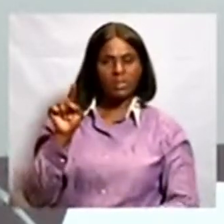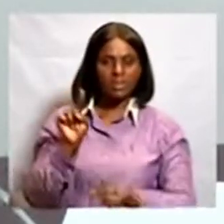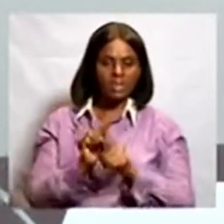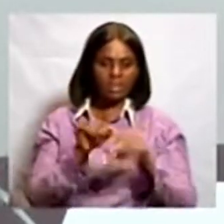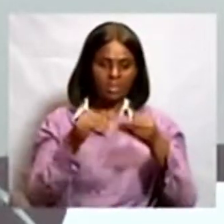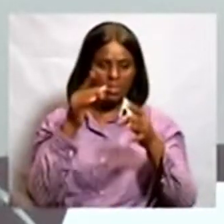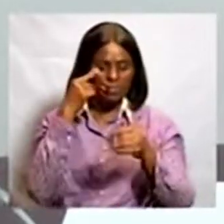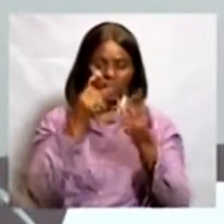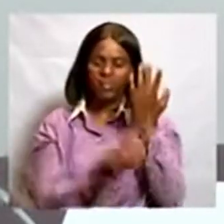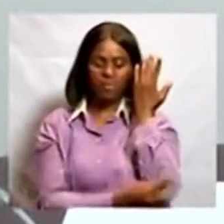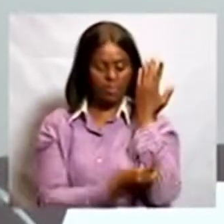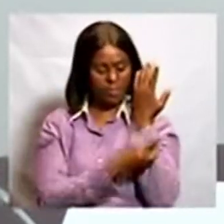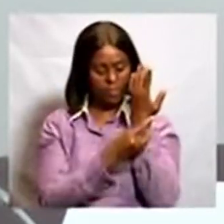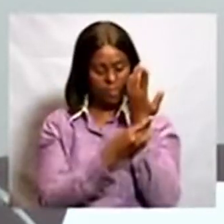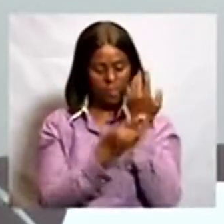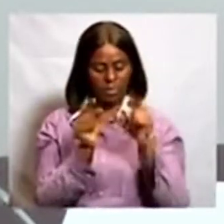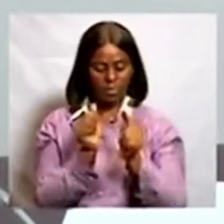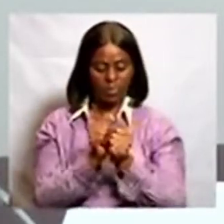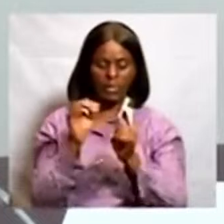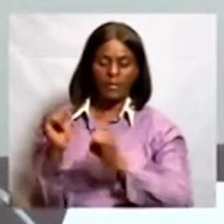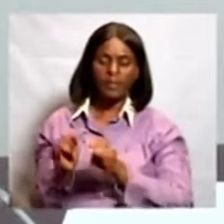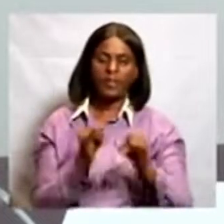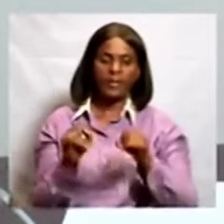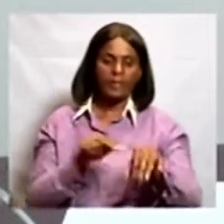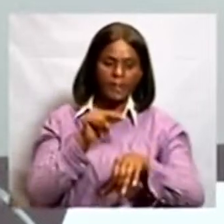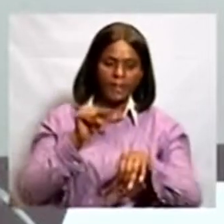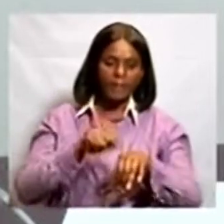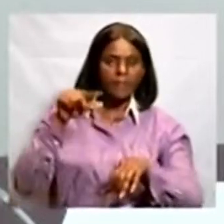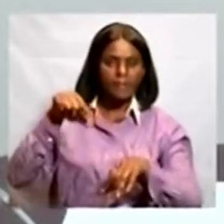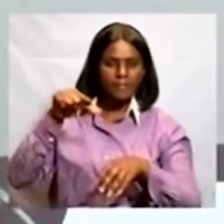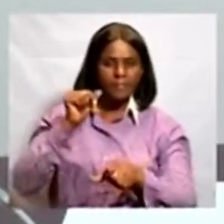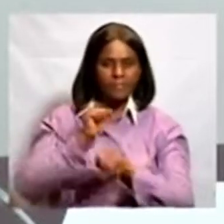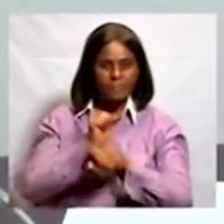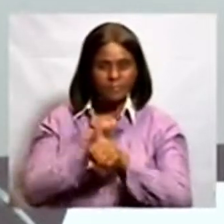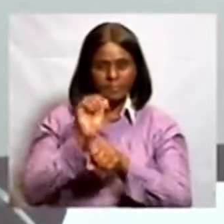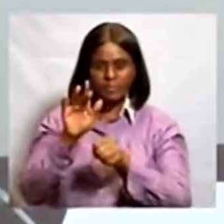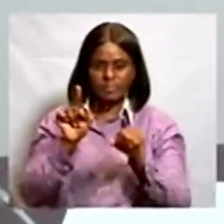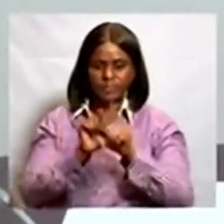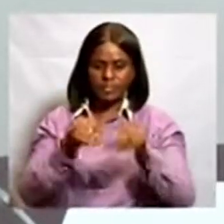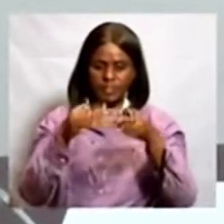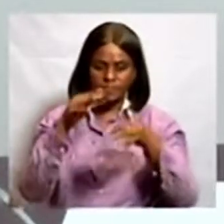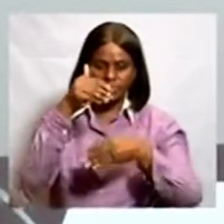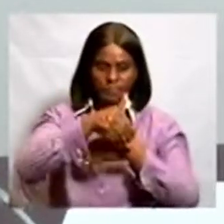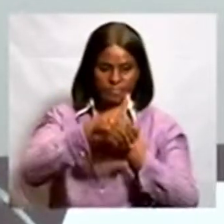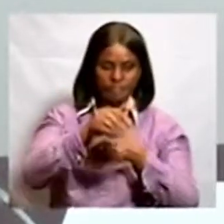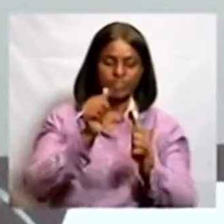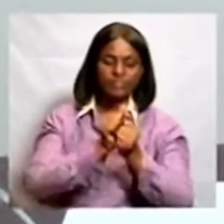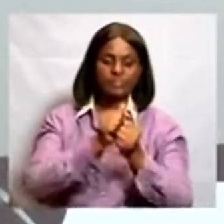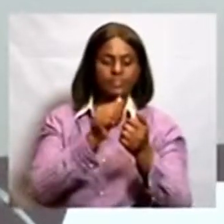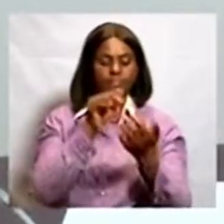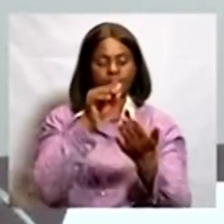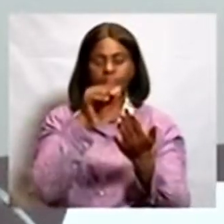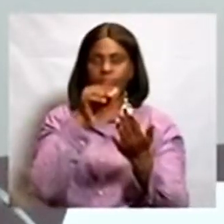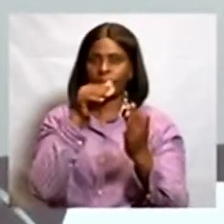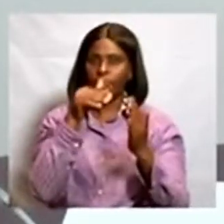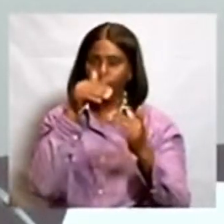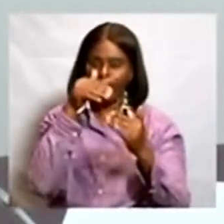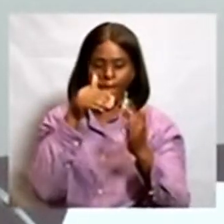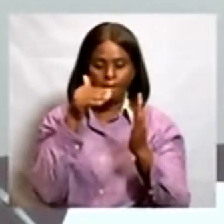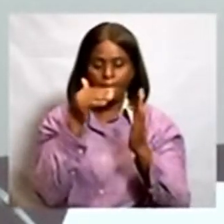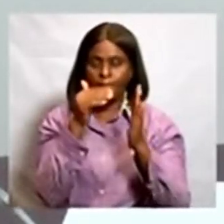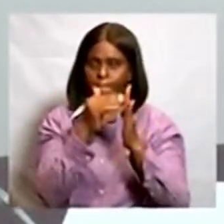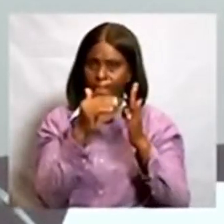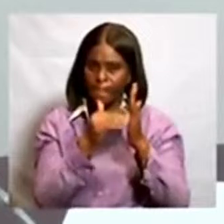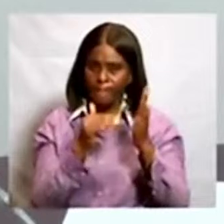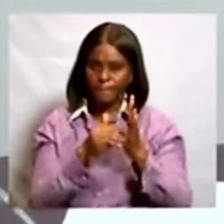provide for the development and implementation of a national qualifications framework, provide for the registration and accreditation of